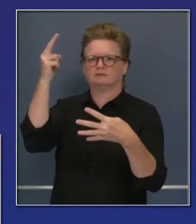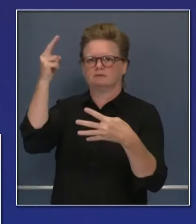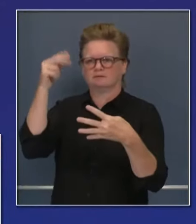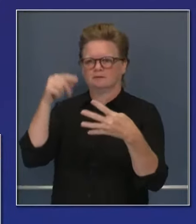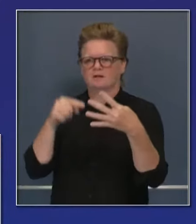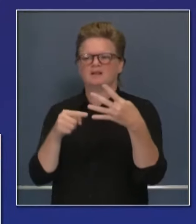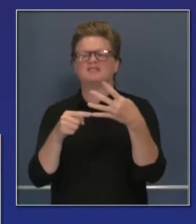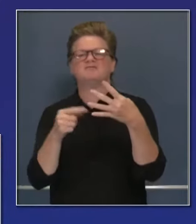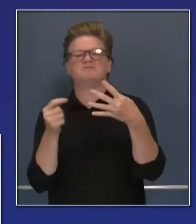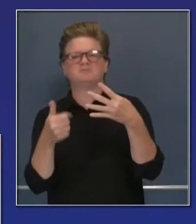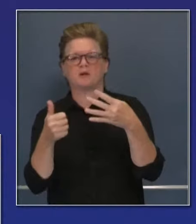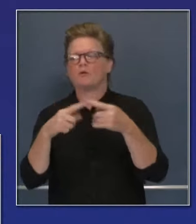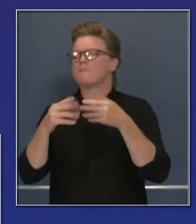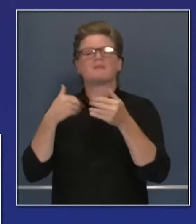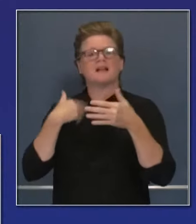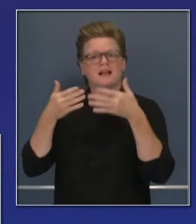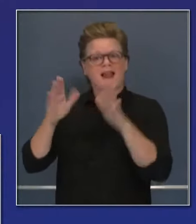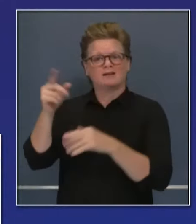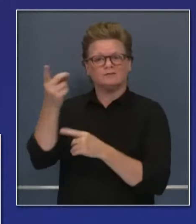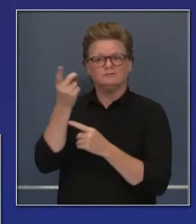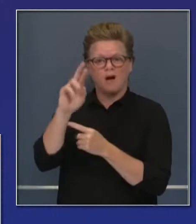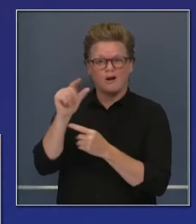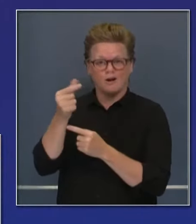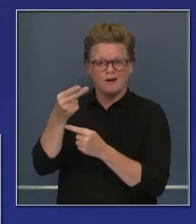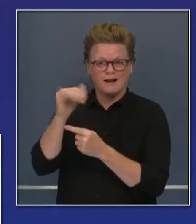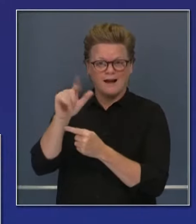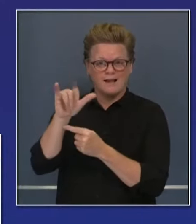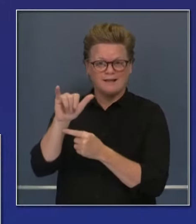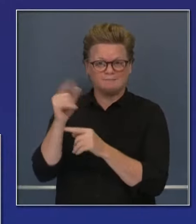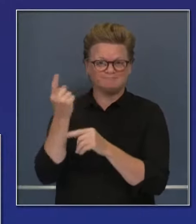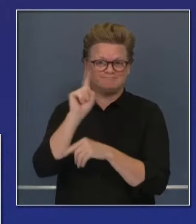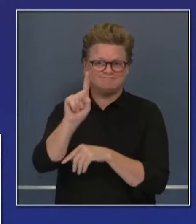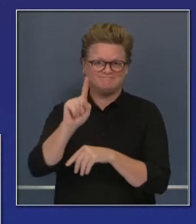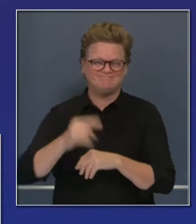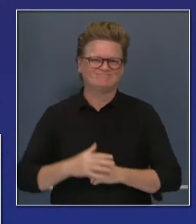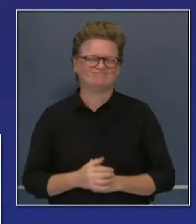up and walk you through some of these details.